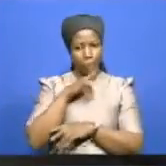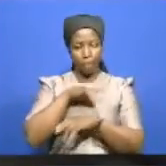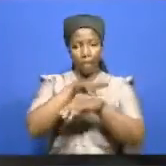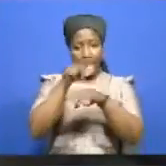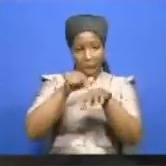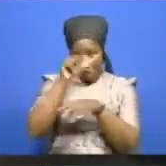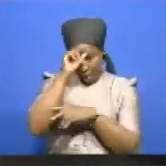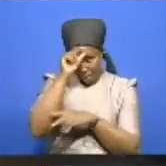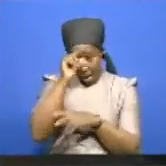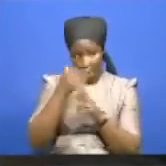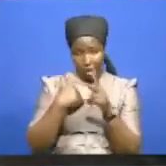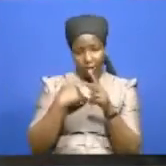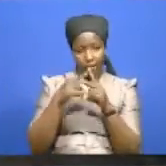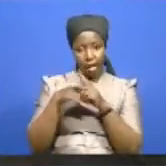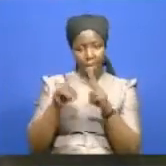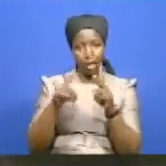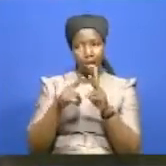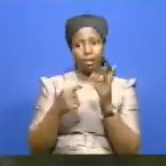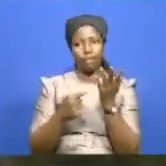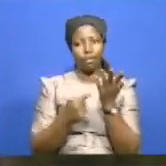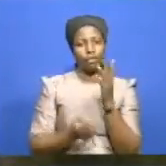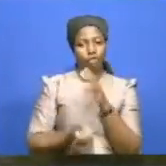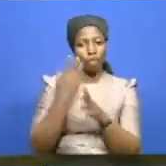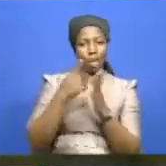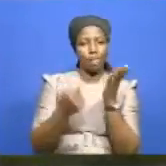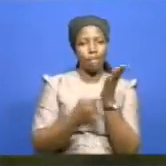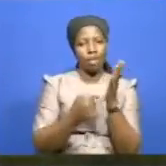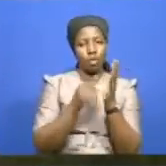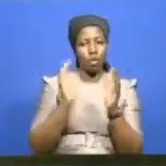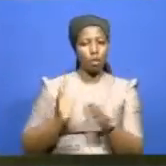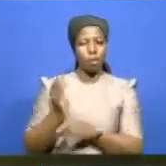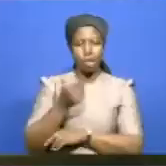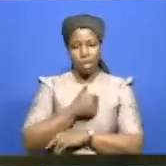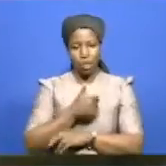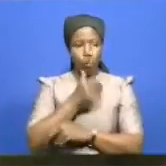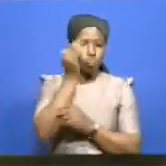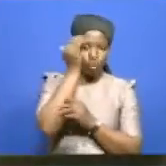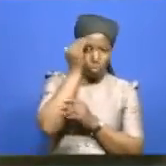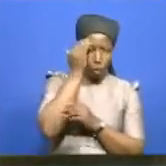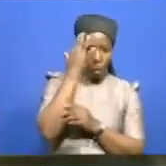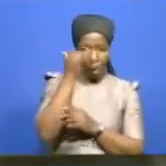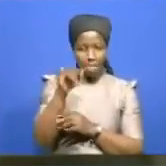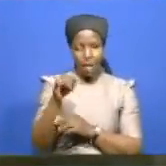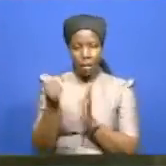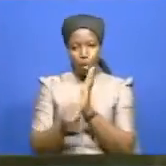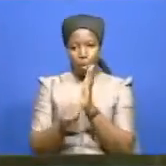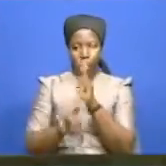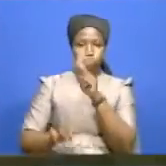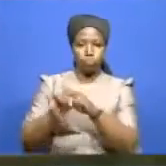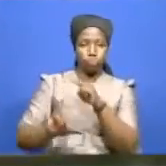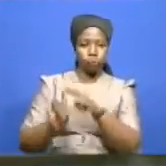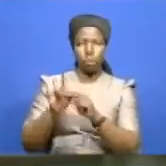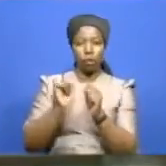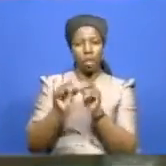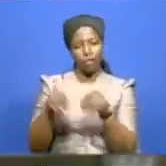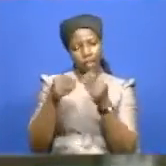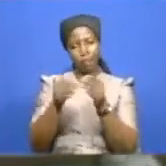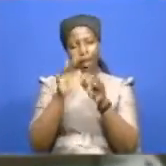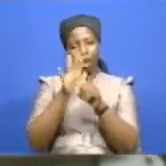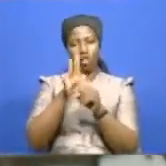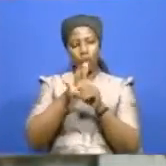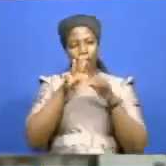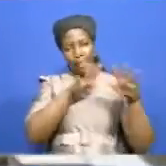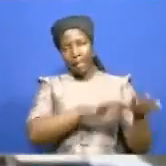government has instituted a technical committee to establish the latest occurrences, which has caused a lot of suffering to